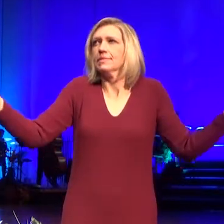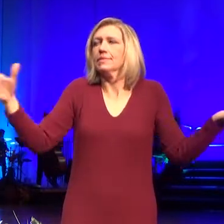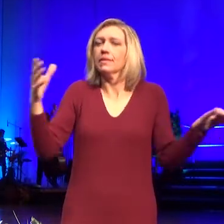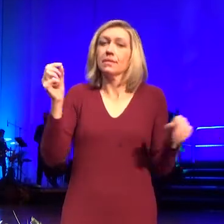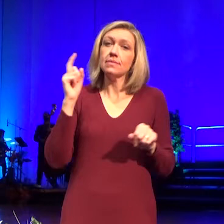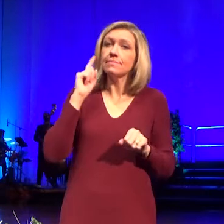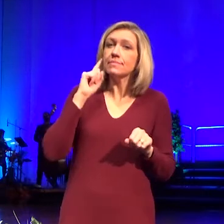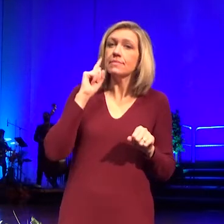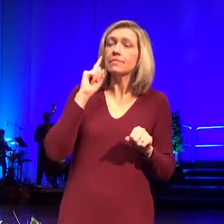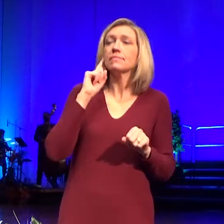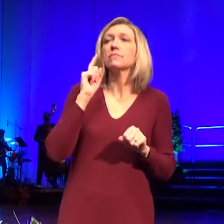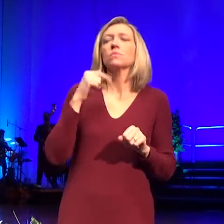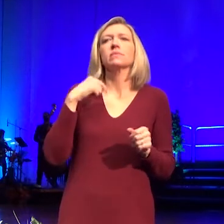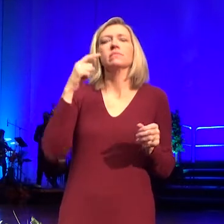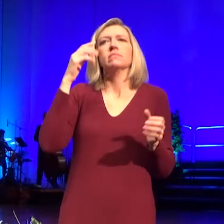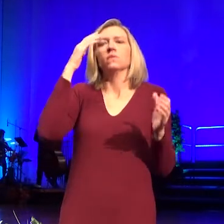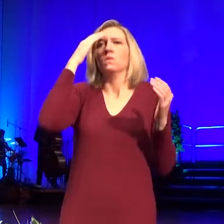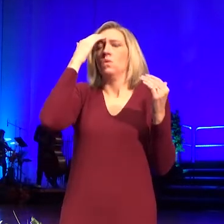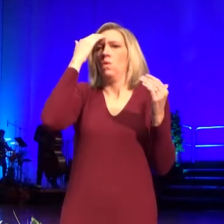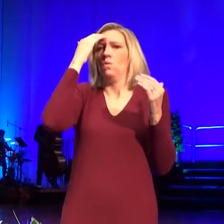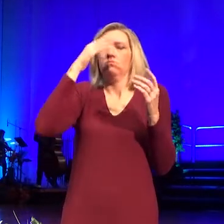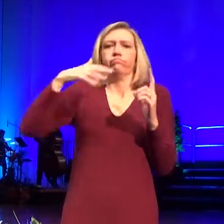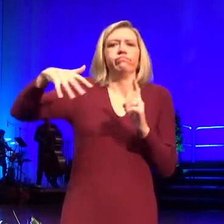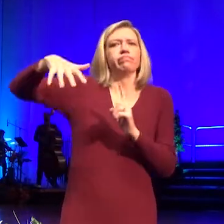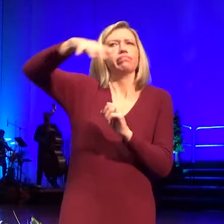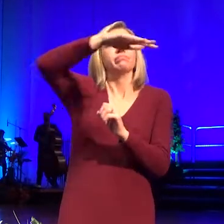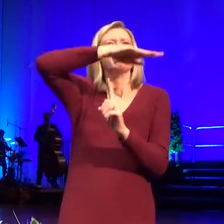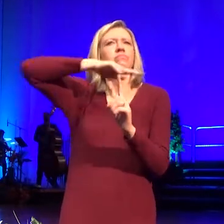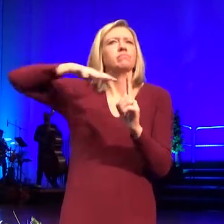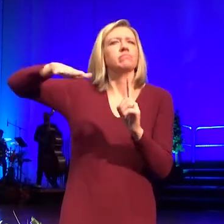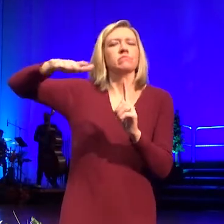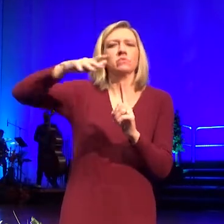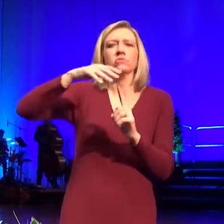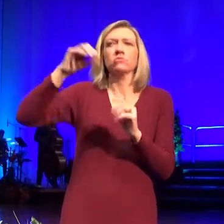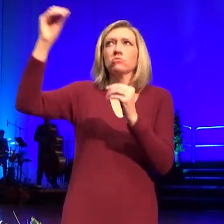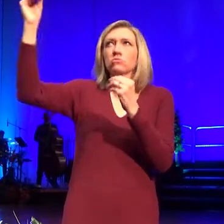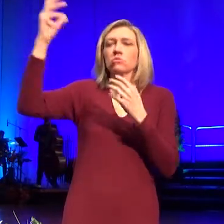well as the sound. We know that we are surrounded by that grace of God,